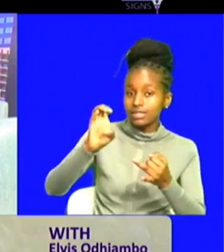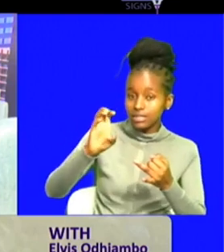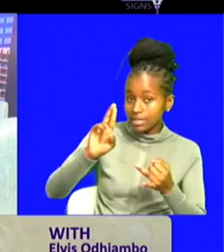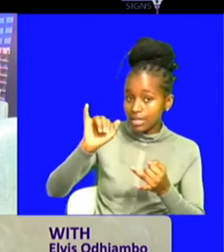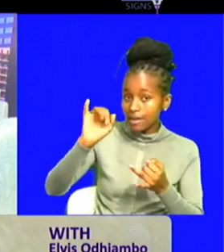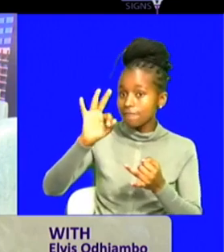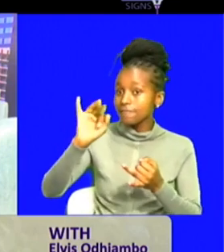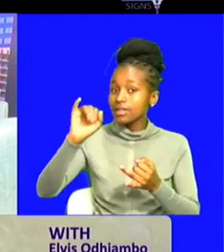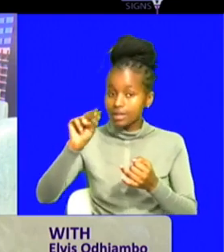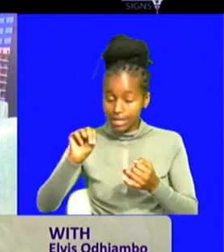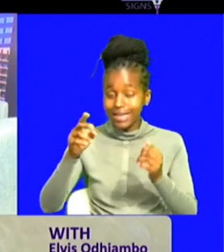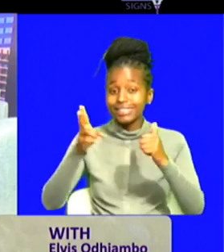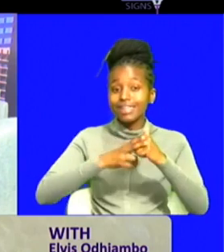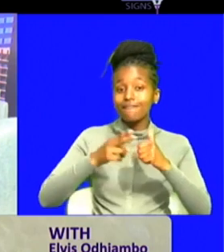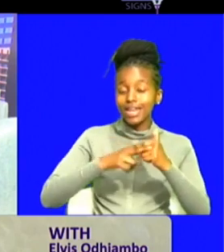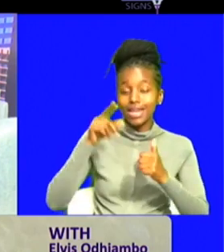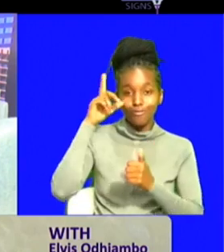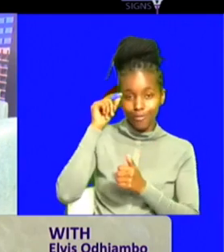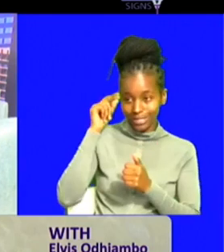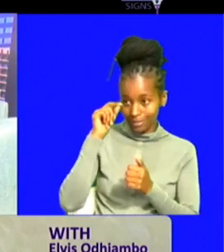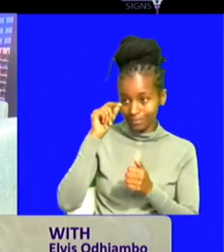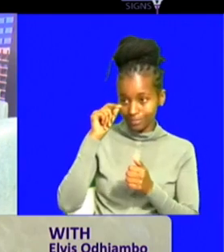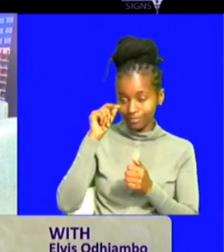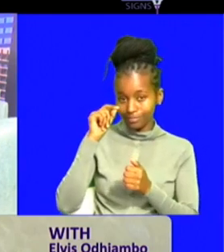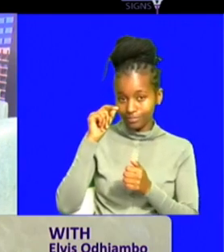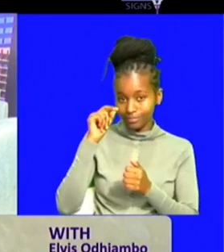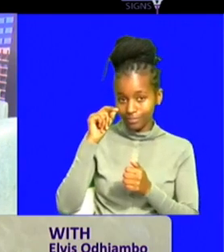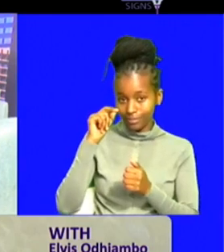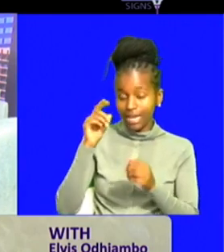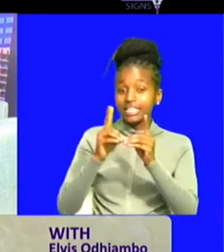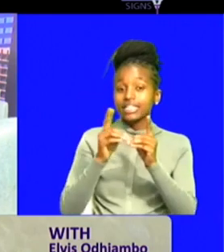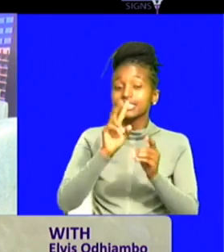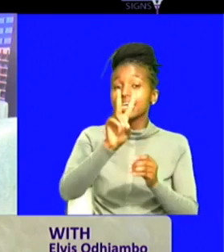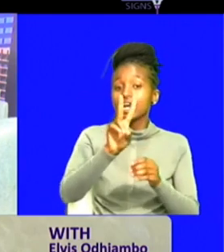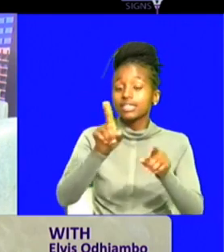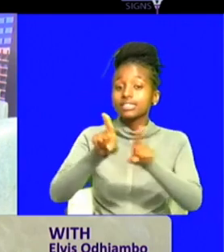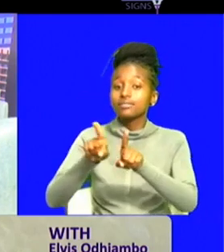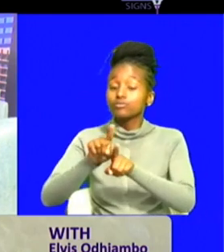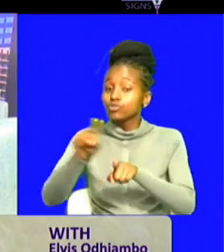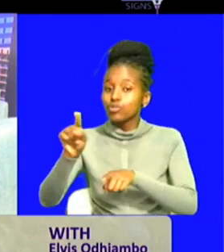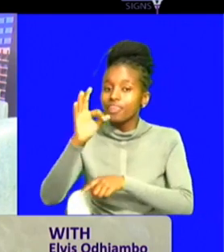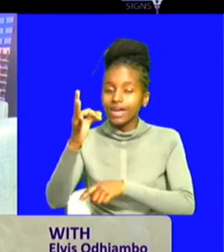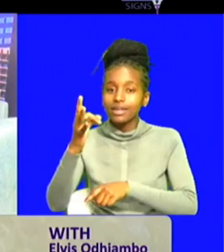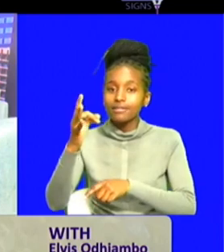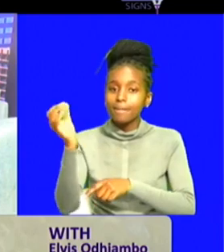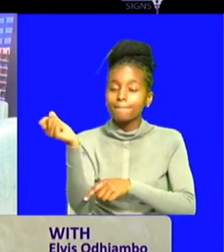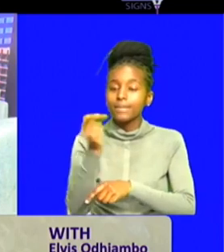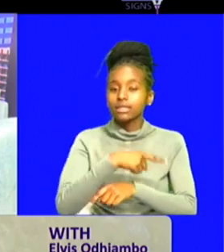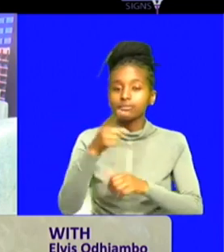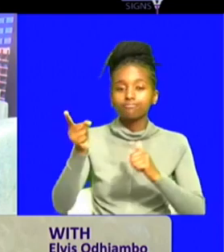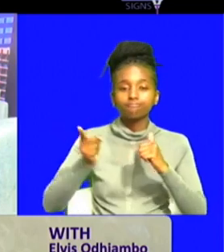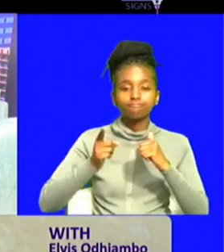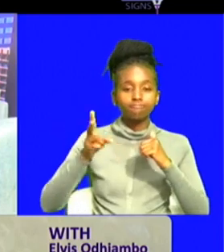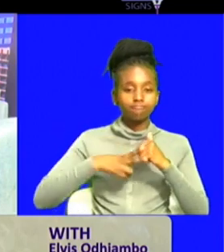is in Mombasa after this that is taking place from the 2nd to the 3rd of September. I beg your pardon, that is